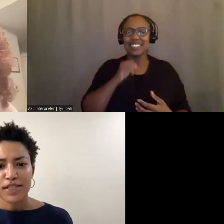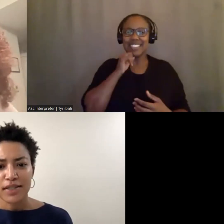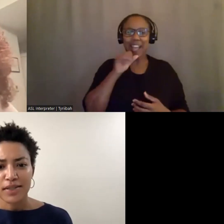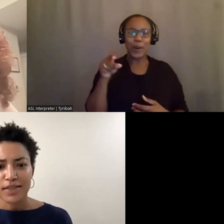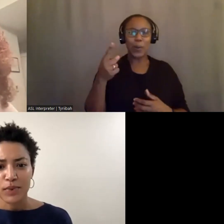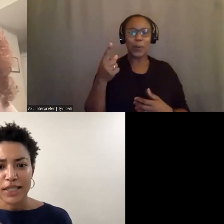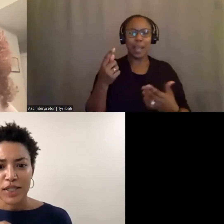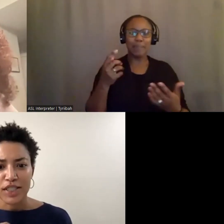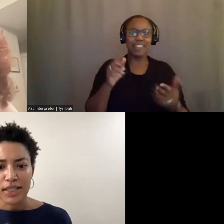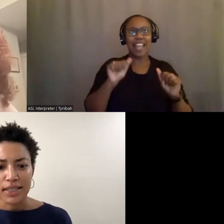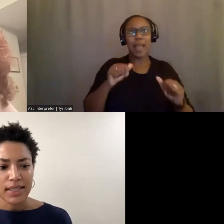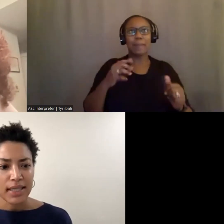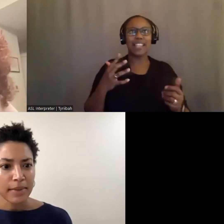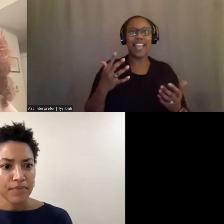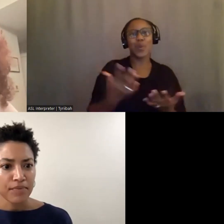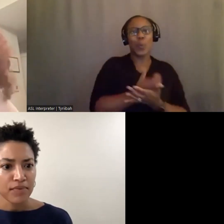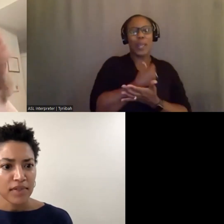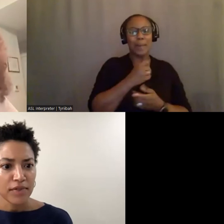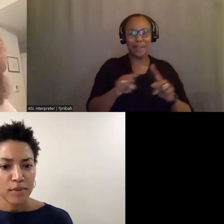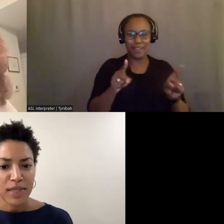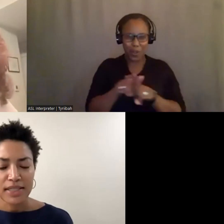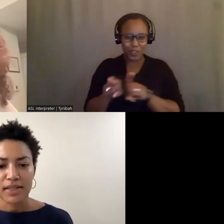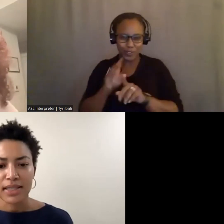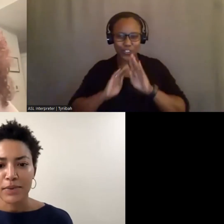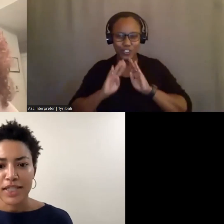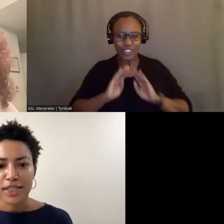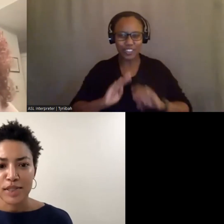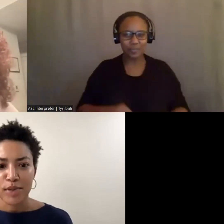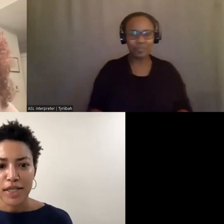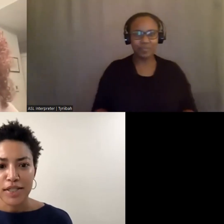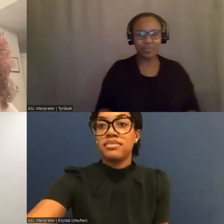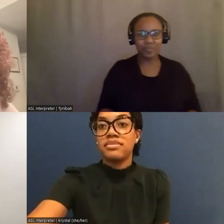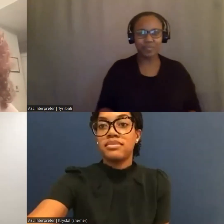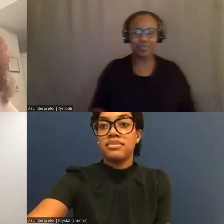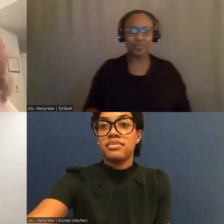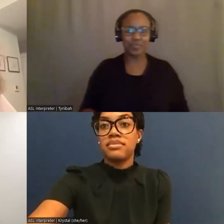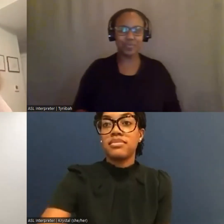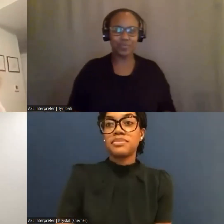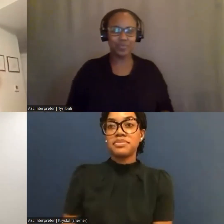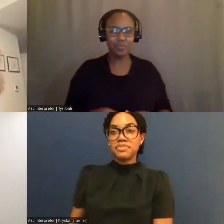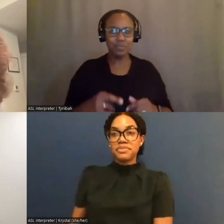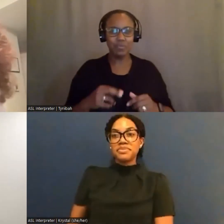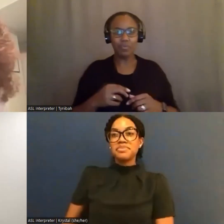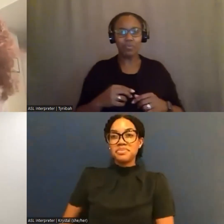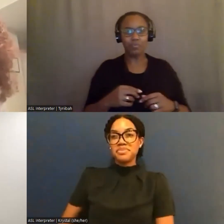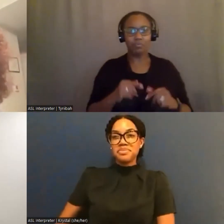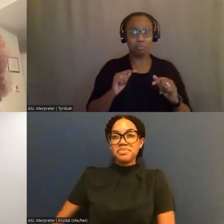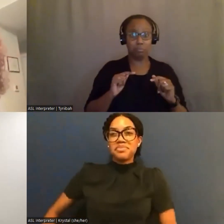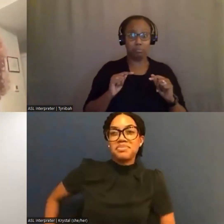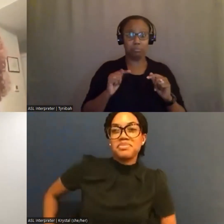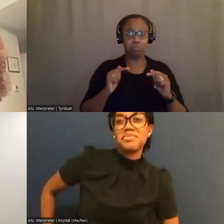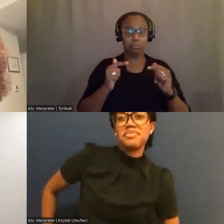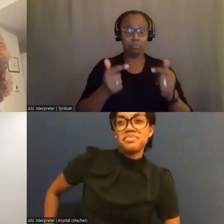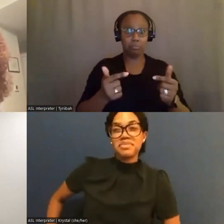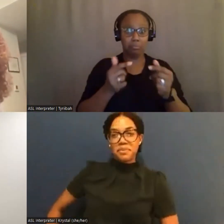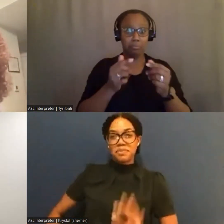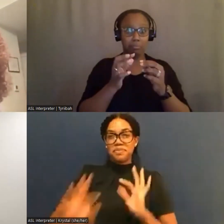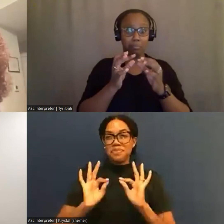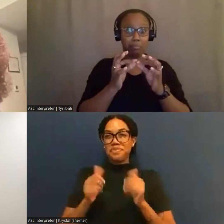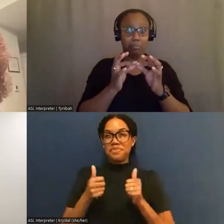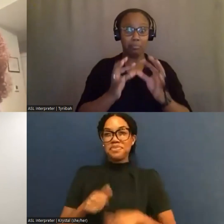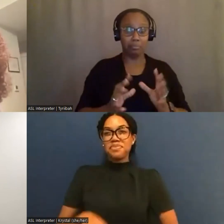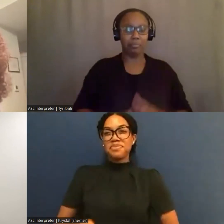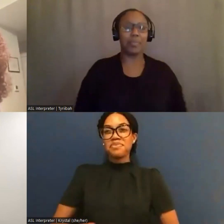Now there is one question, if you don't mind, Sarah, that I wanted to respond to. Yeah, absolutely. So Ian